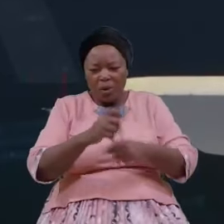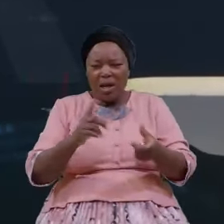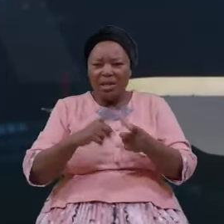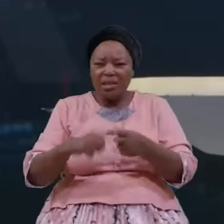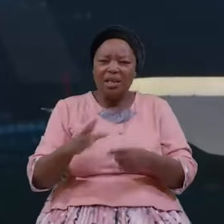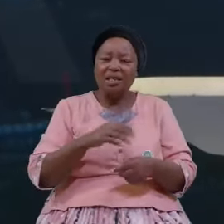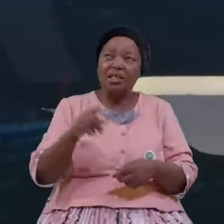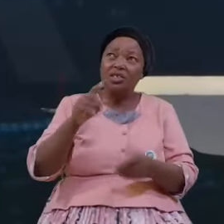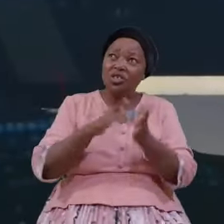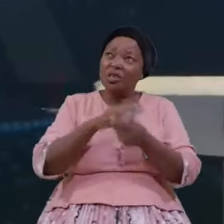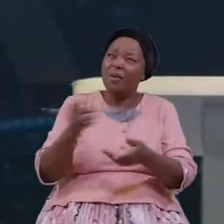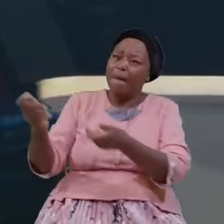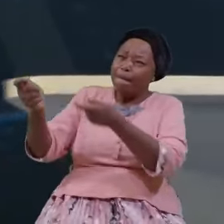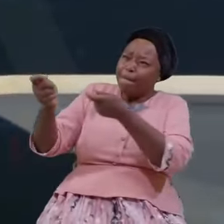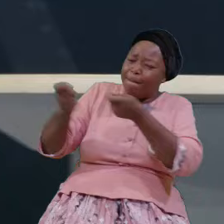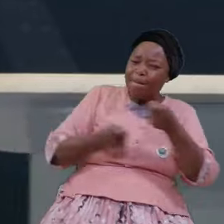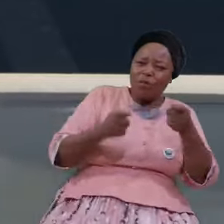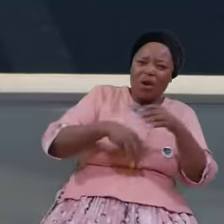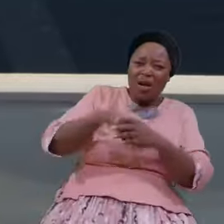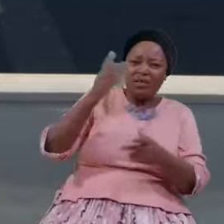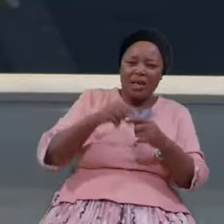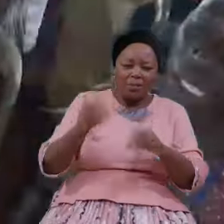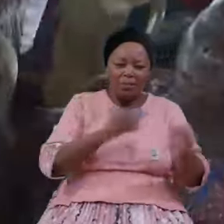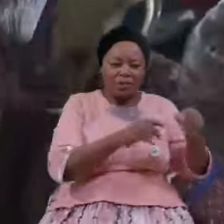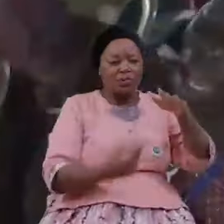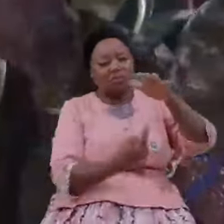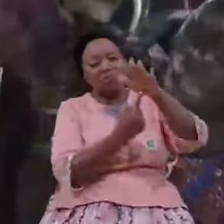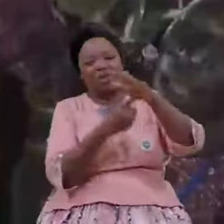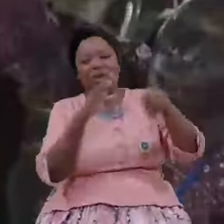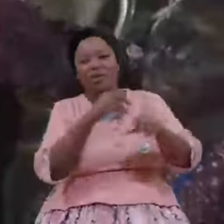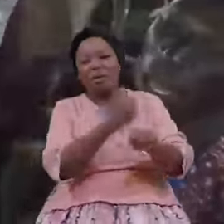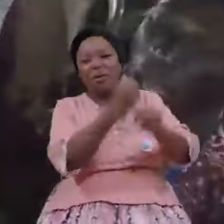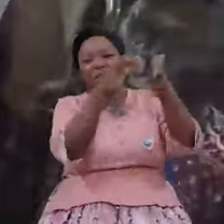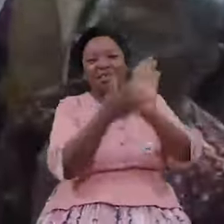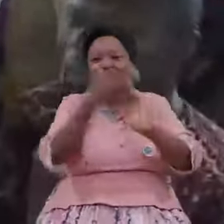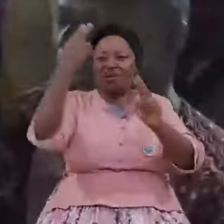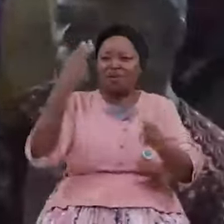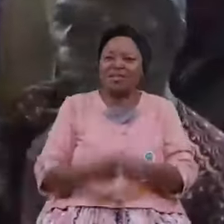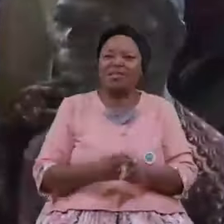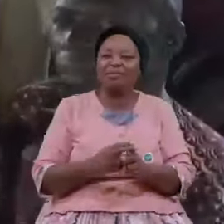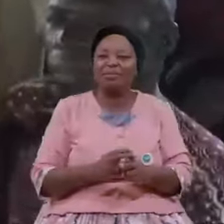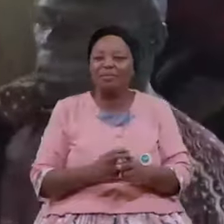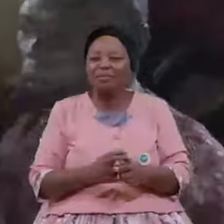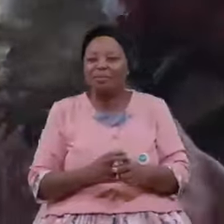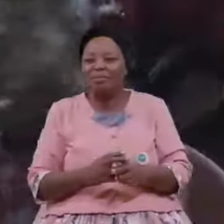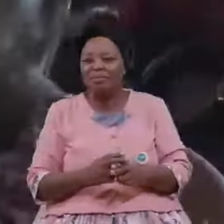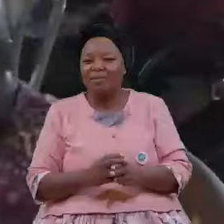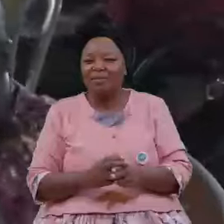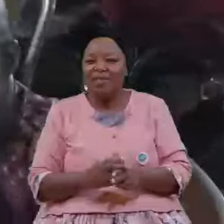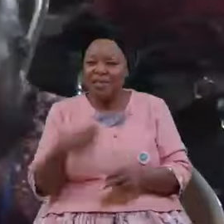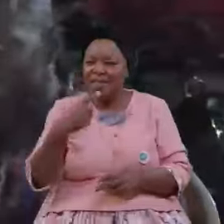out and put you on the top of the mountain. He comes, he comes, he